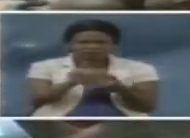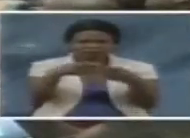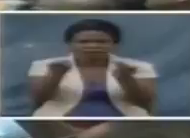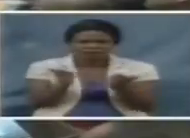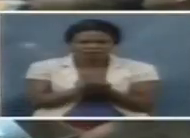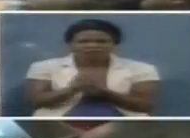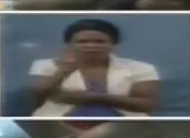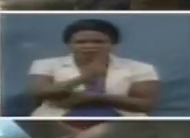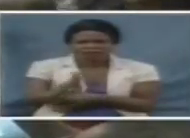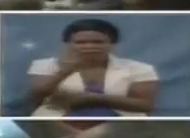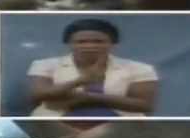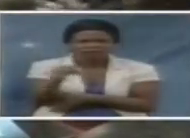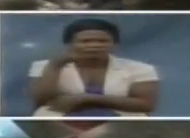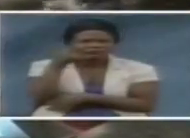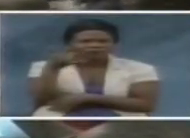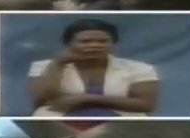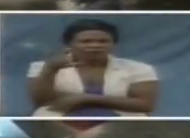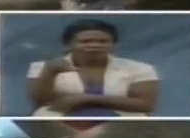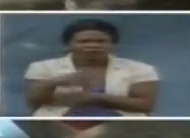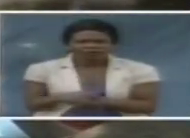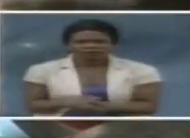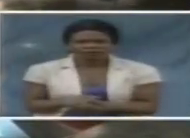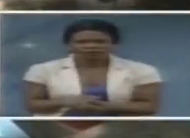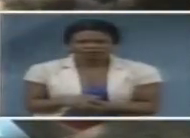platform using cell phones.